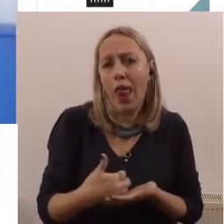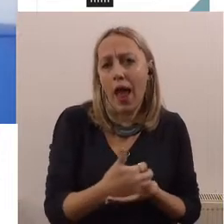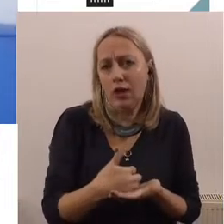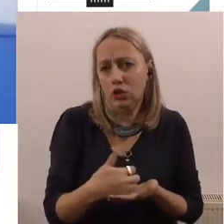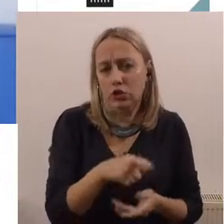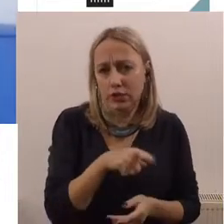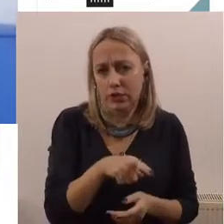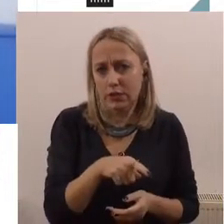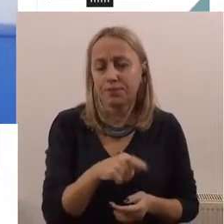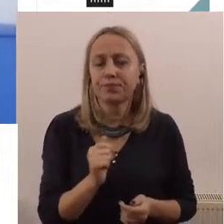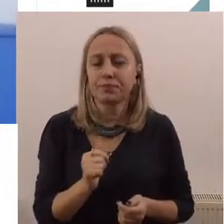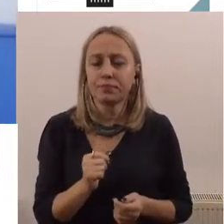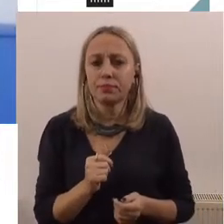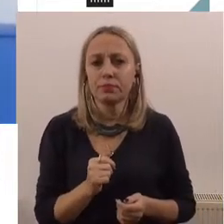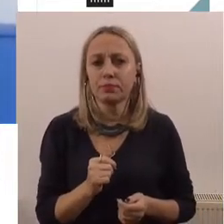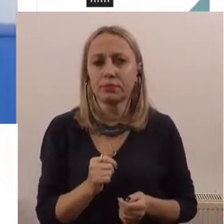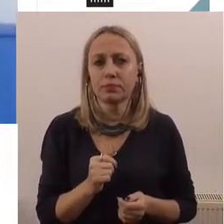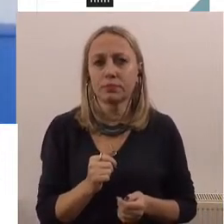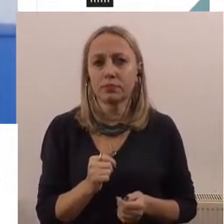our collection.